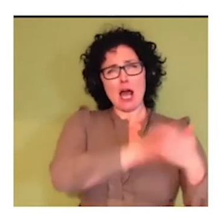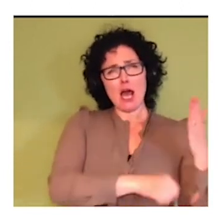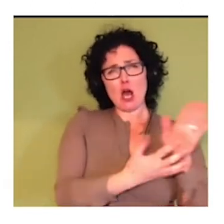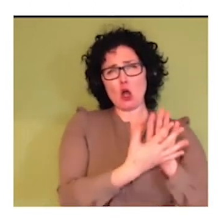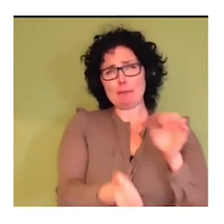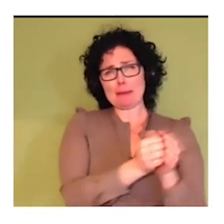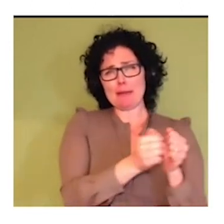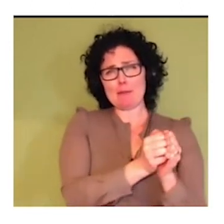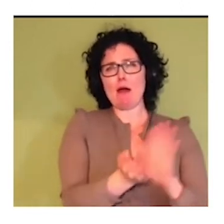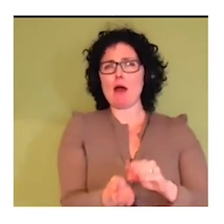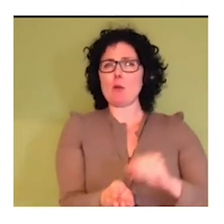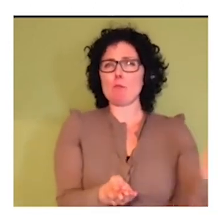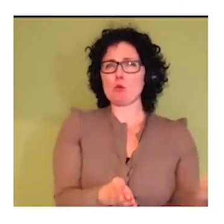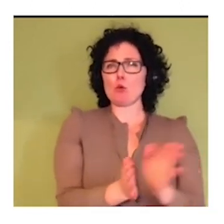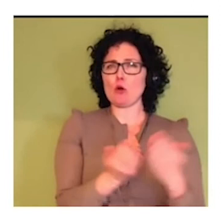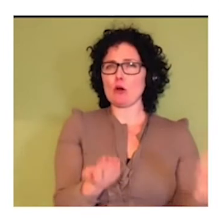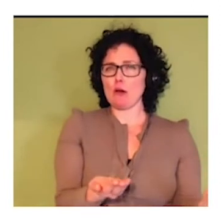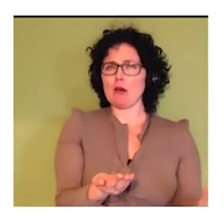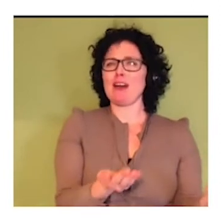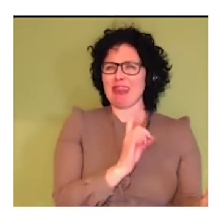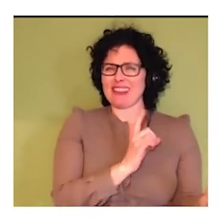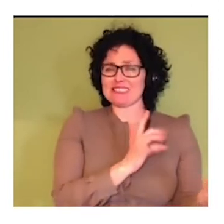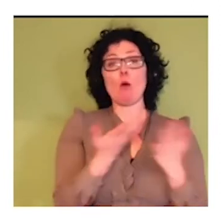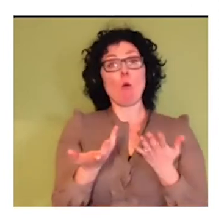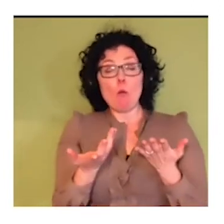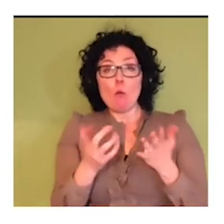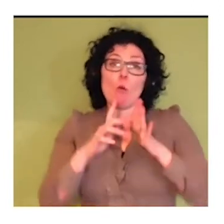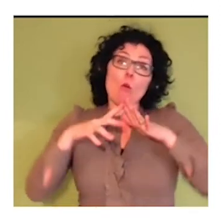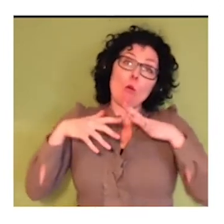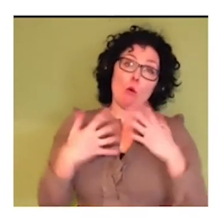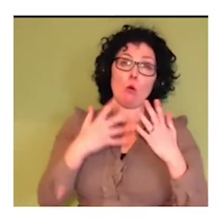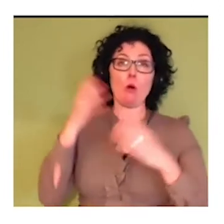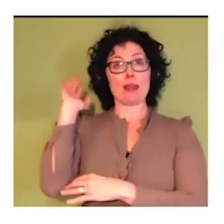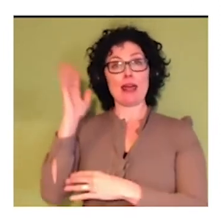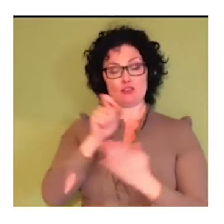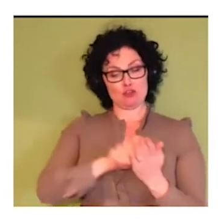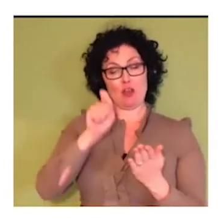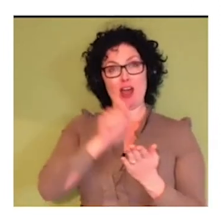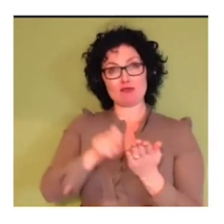for example. You may have written notes from a lecturer.